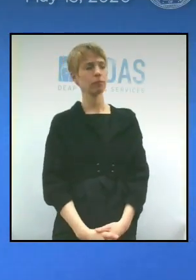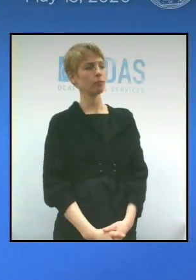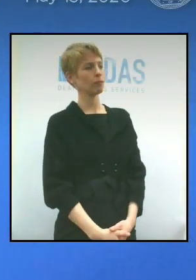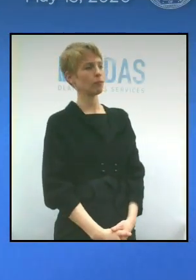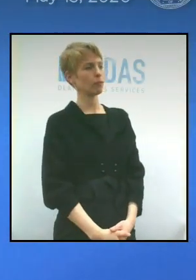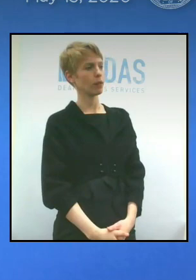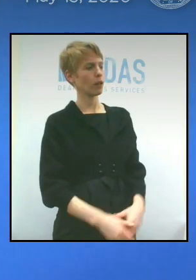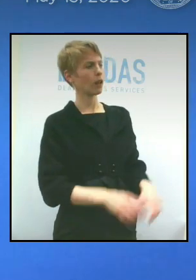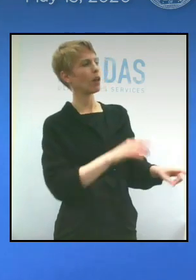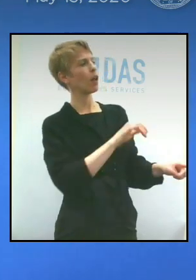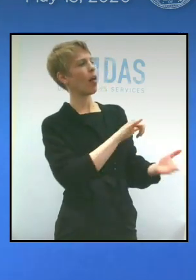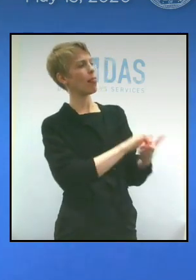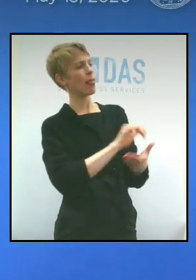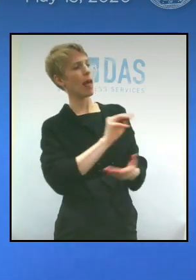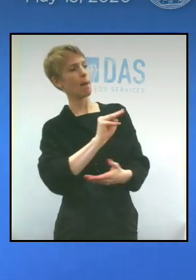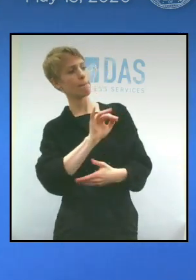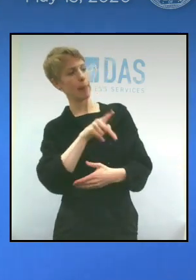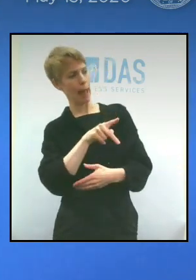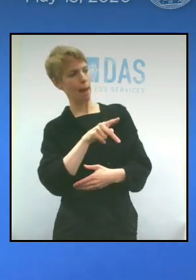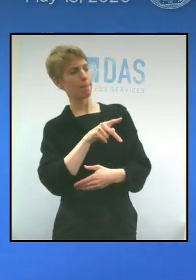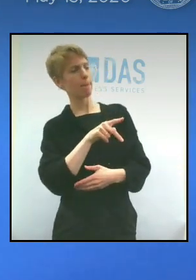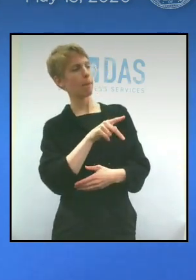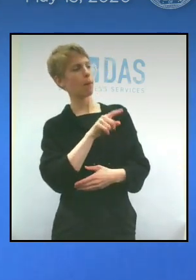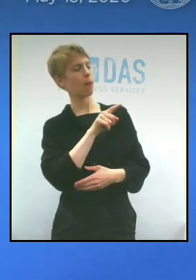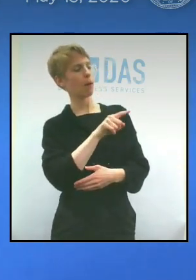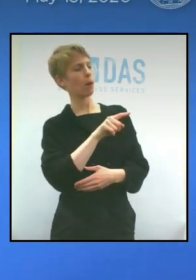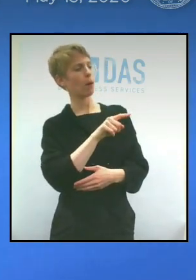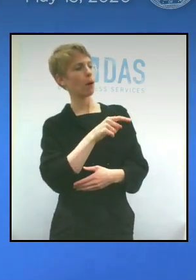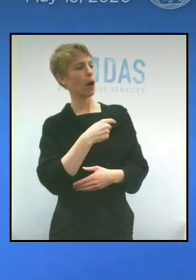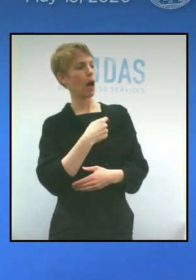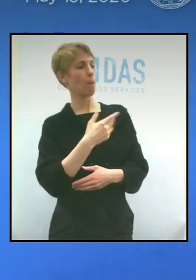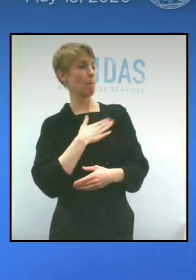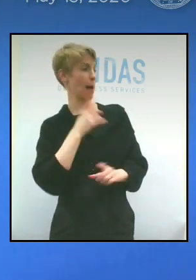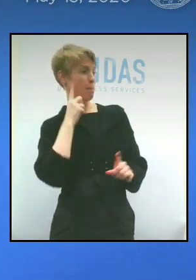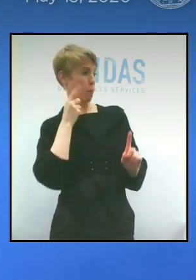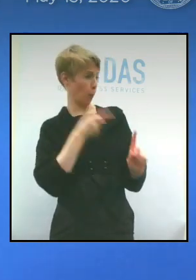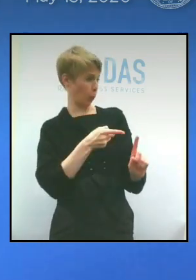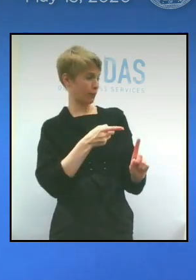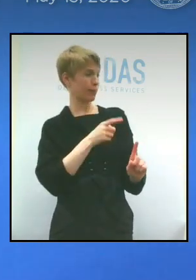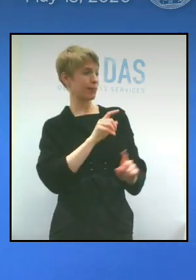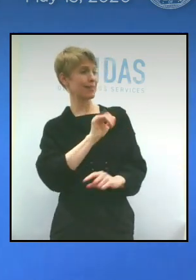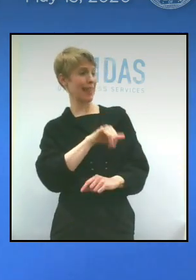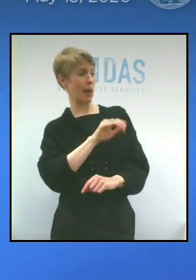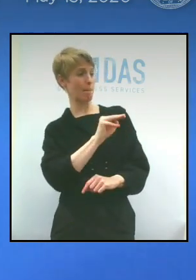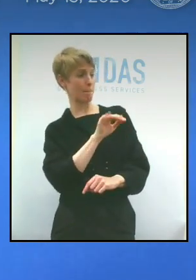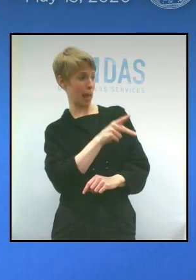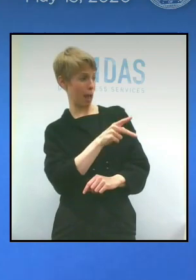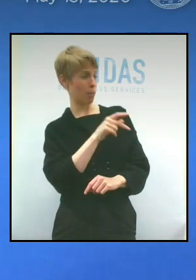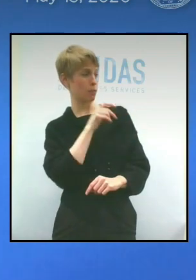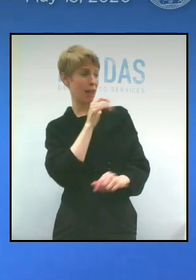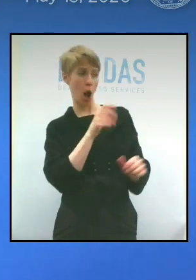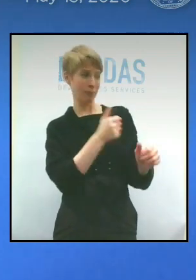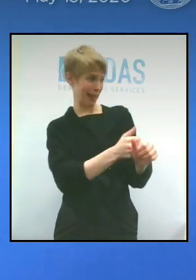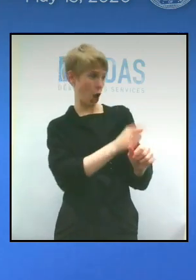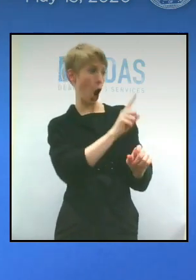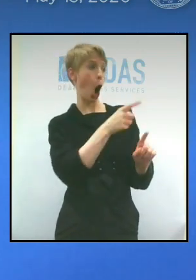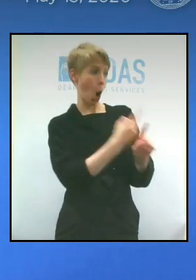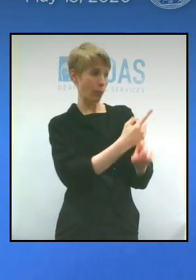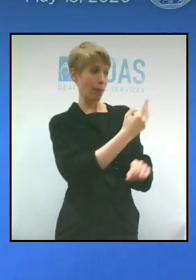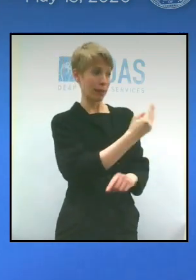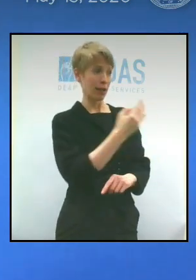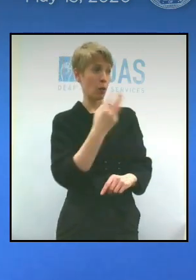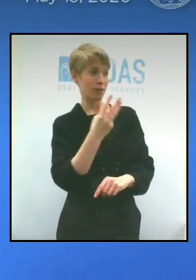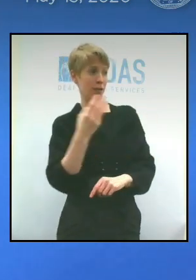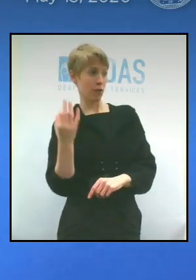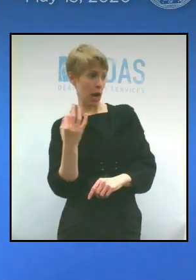What? I was just saying that map isn't. I was simply saying that the map wasn't even being updated, except for Monday, Wednesday, and Friday mornings. So